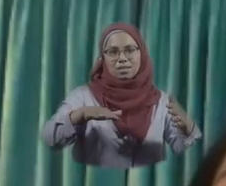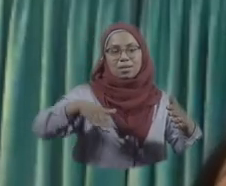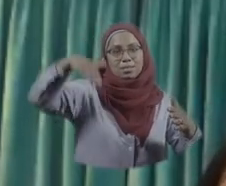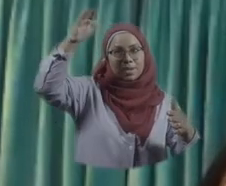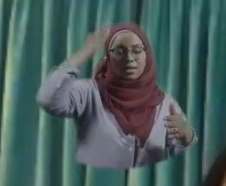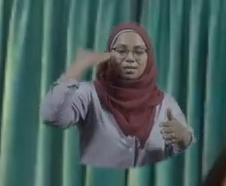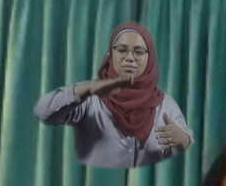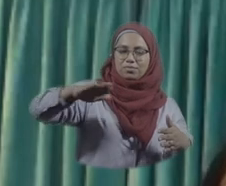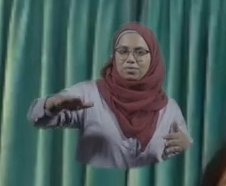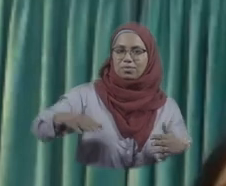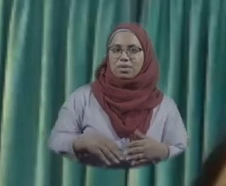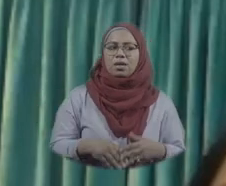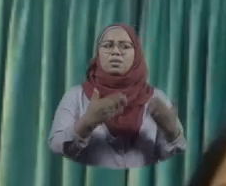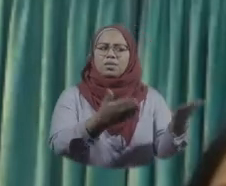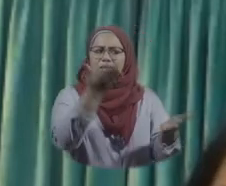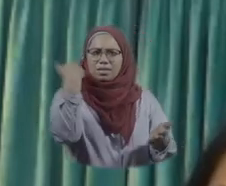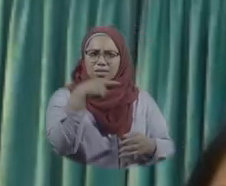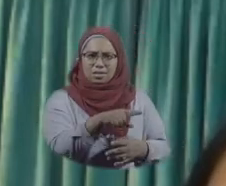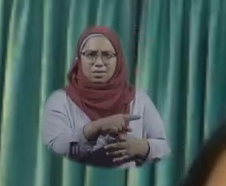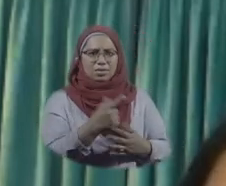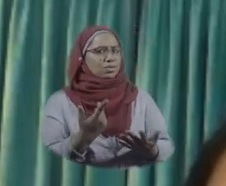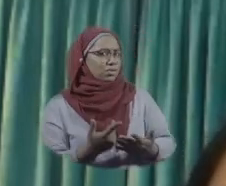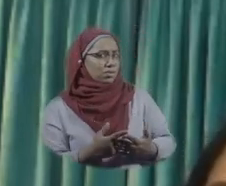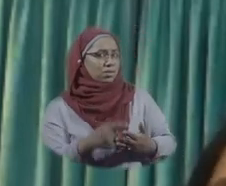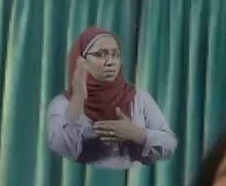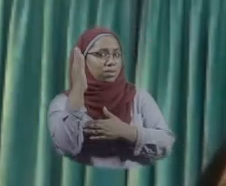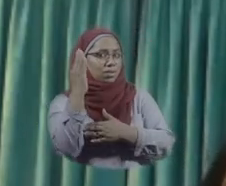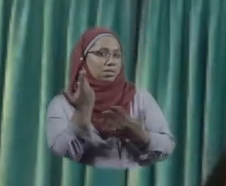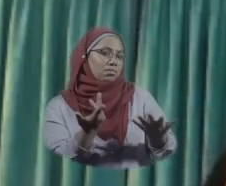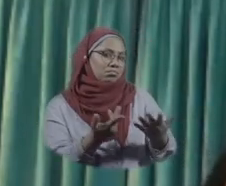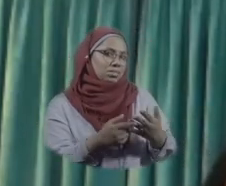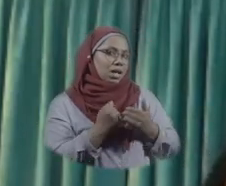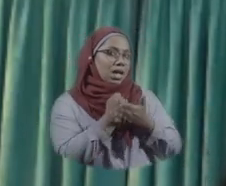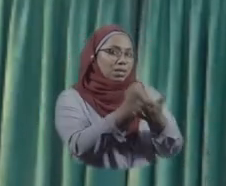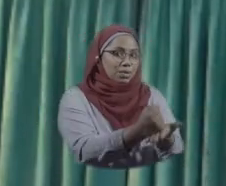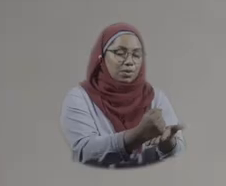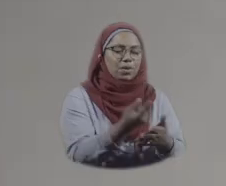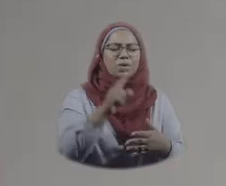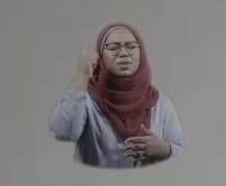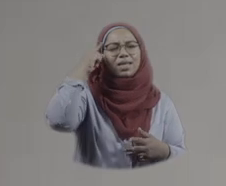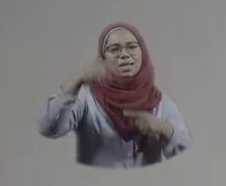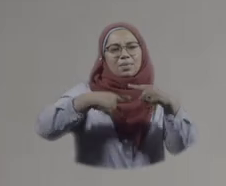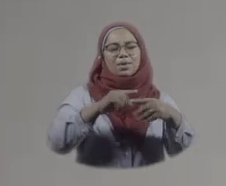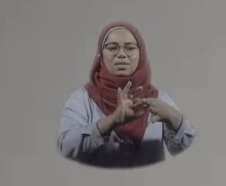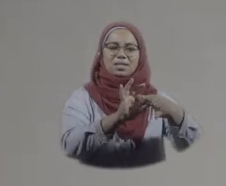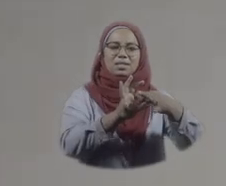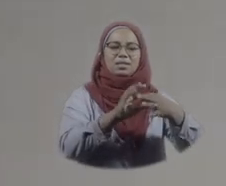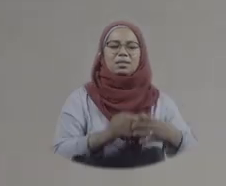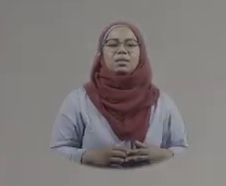So as a girl, do you think this show has helped you? What are your thoughts about this show, Abhi?